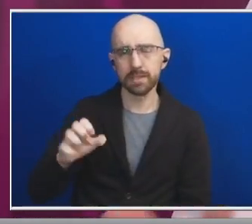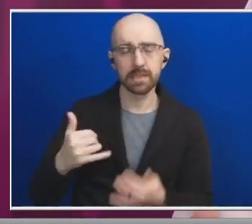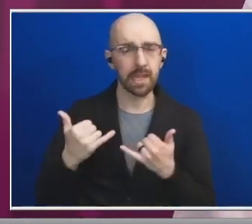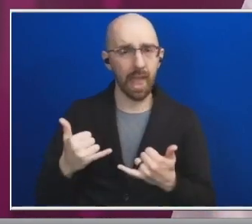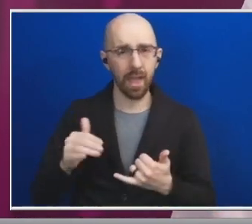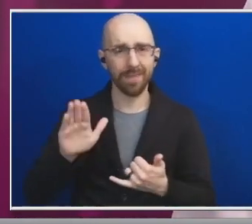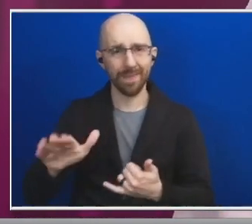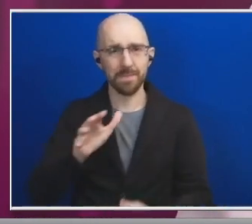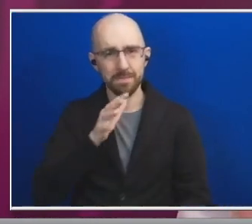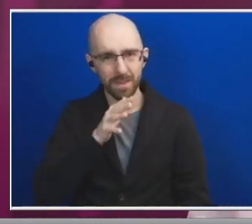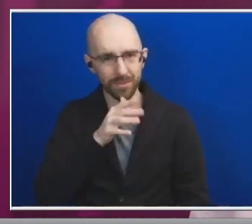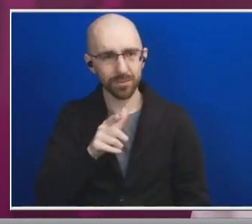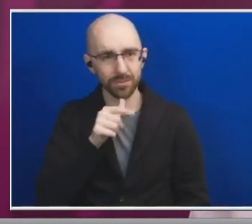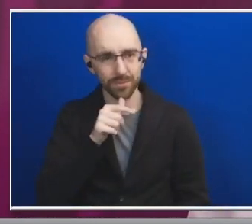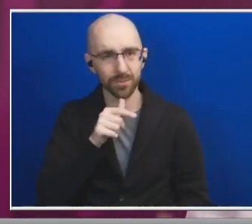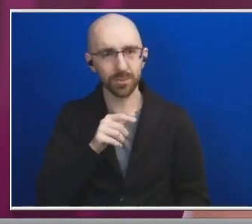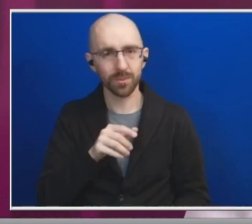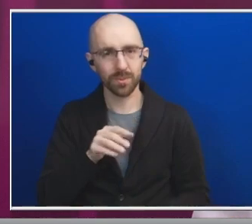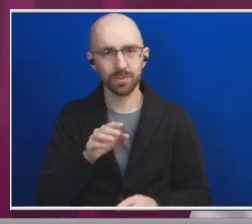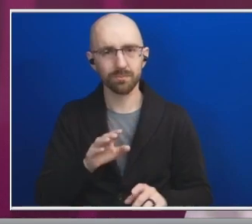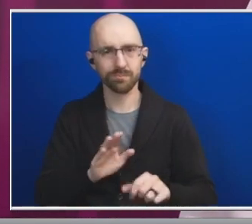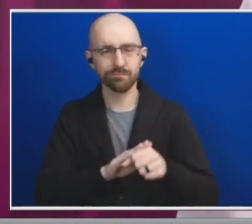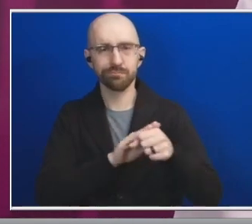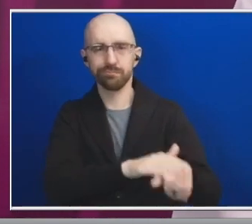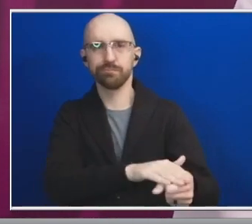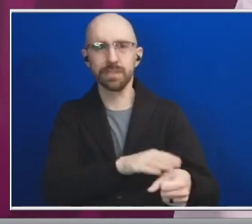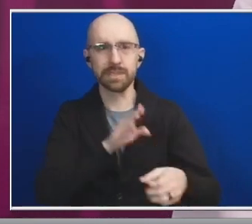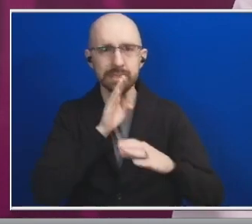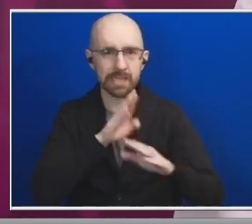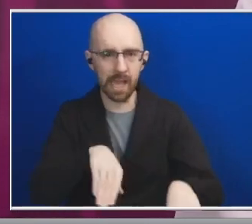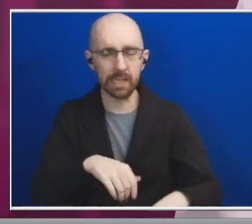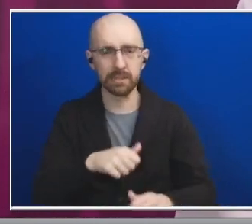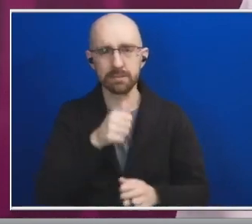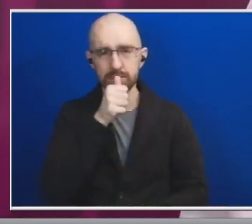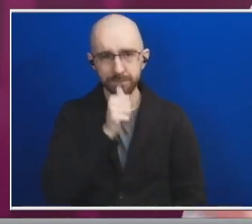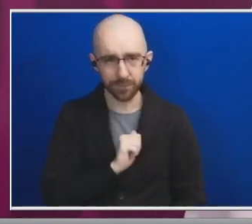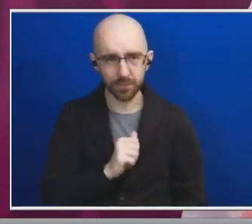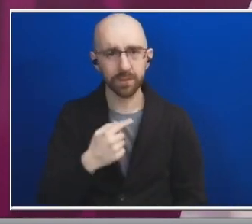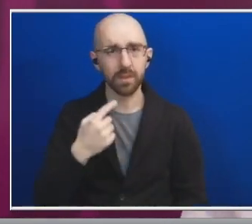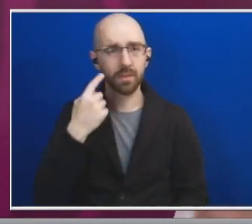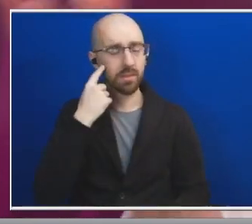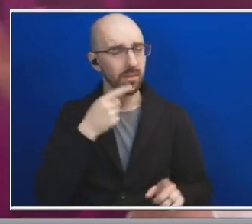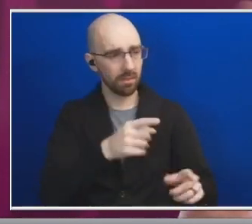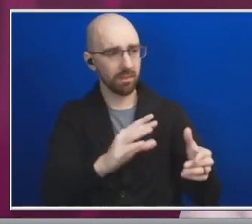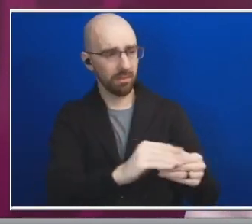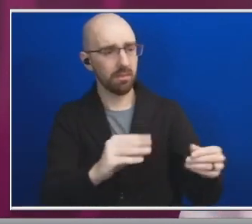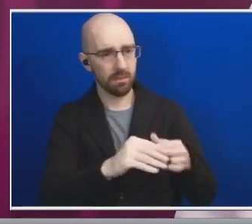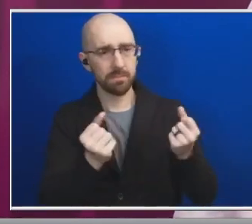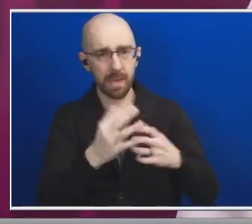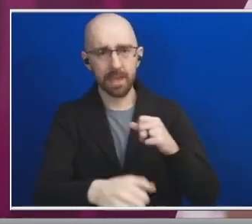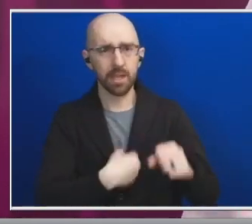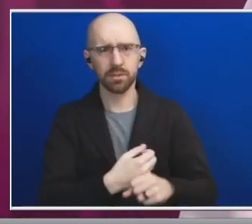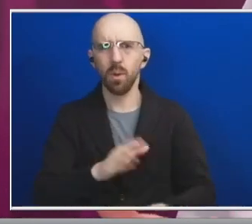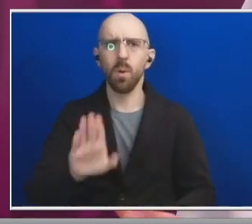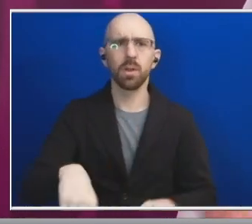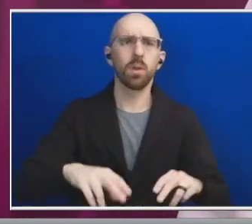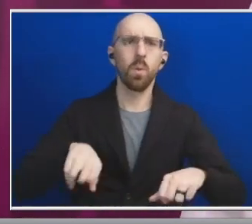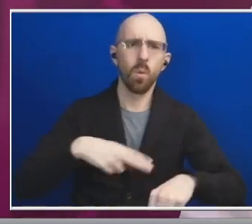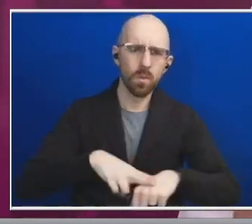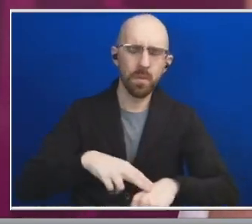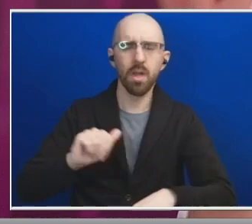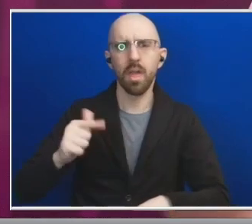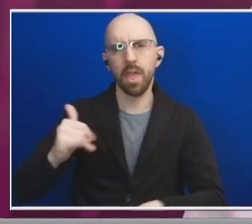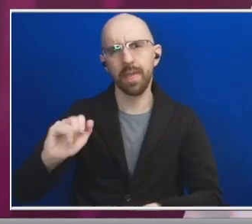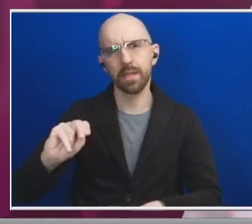were silenced and suffered. And so they think that they were told for years that this is normal aging, this is what you should